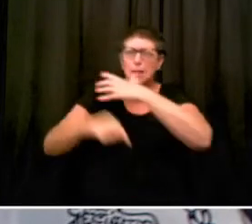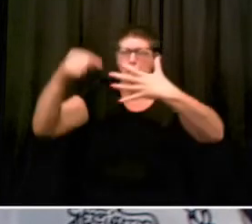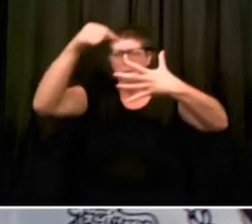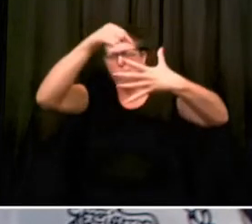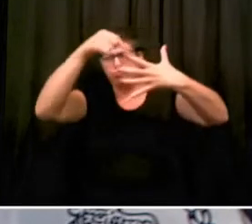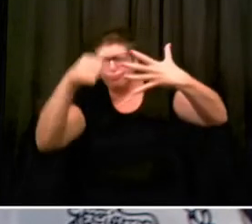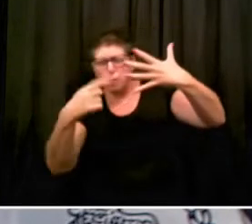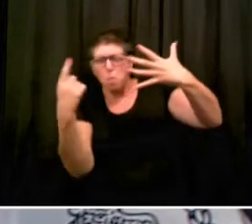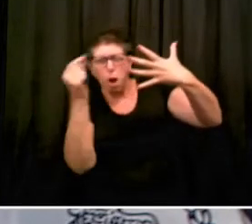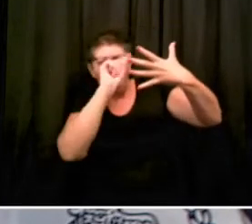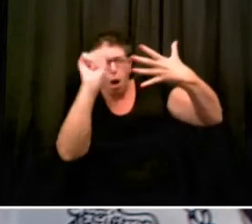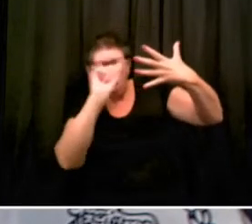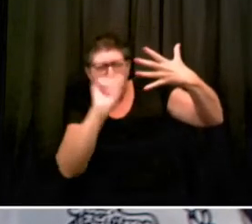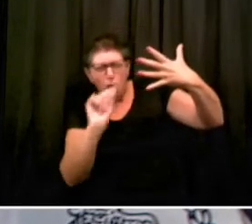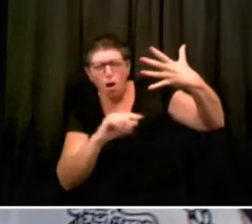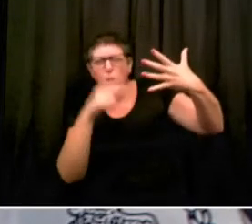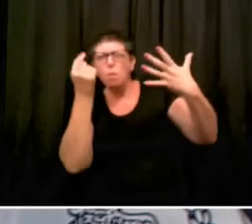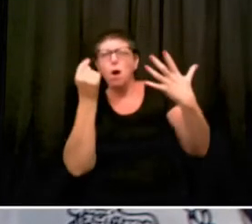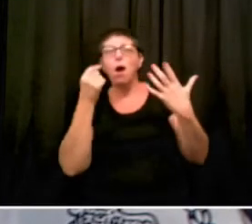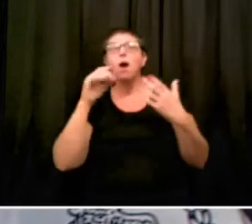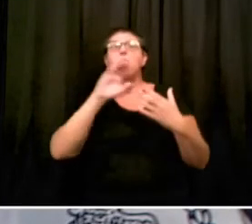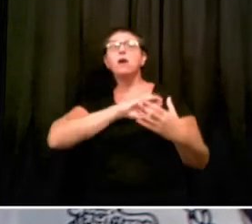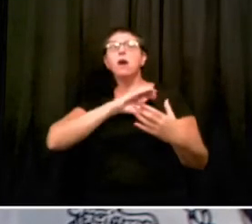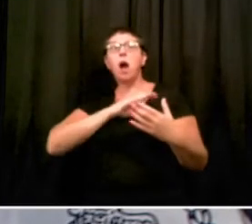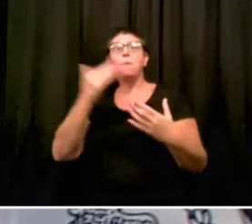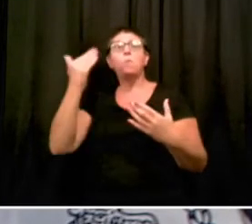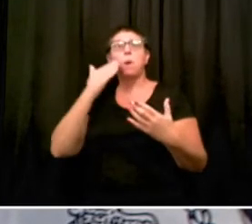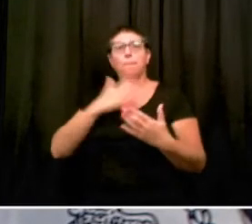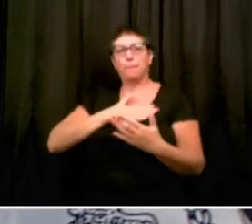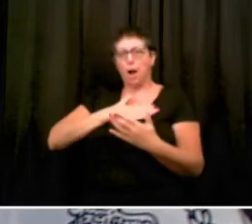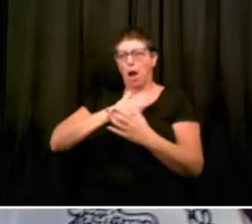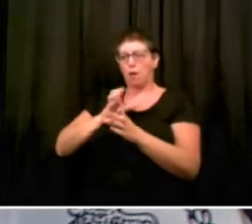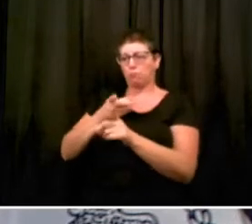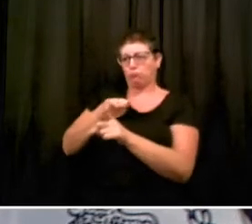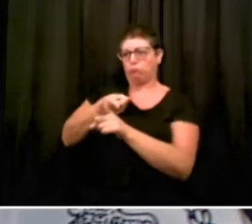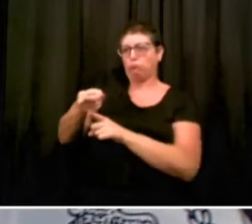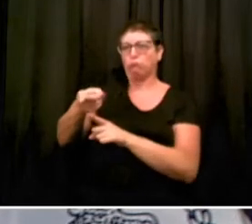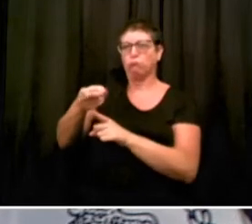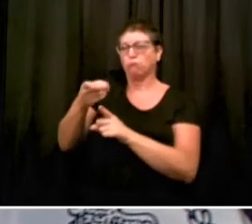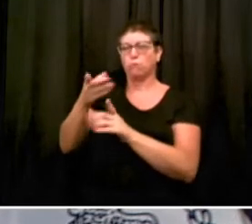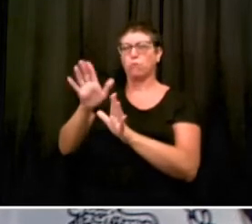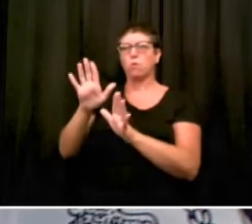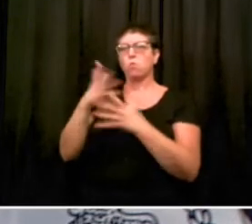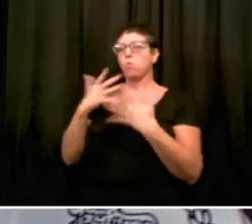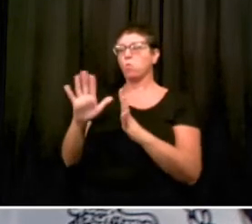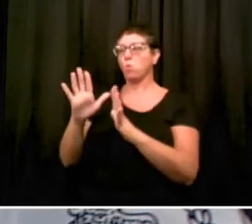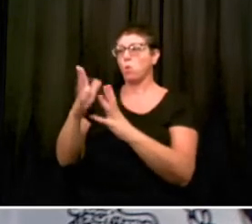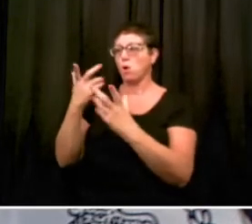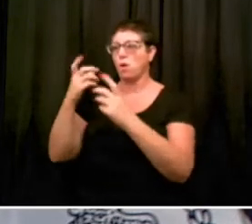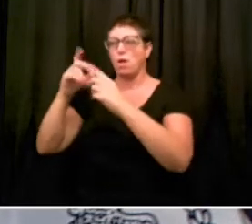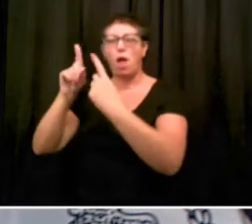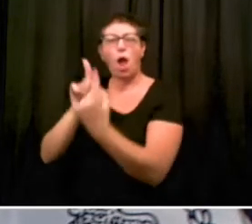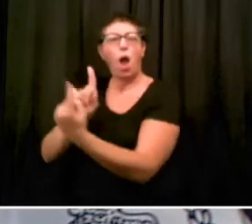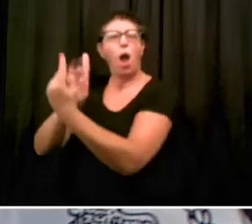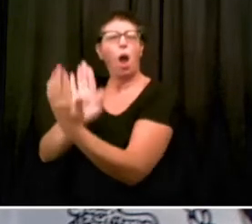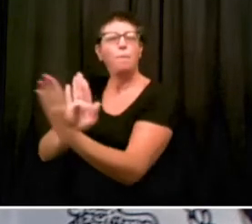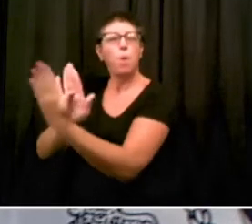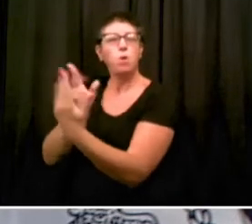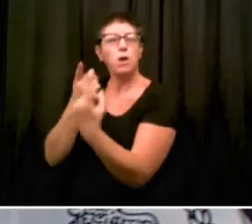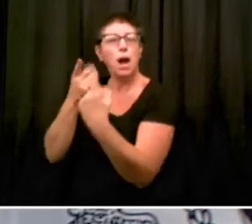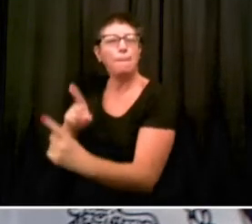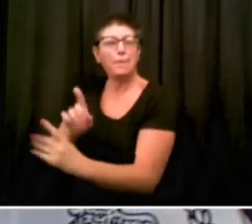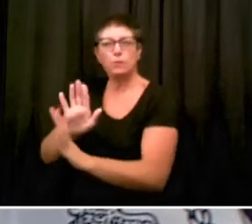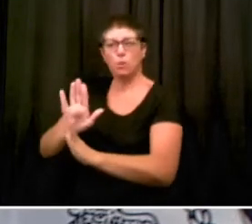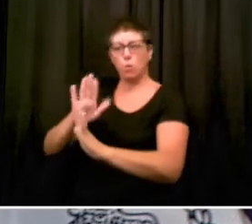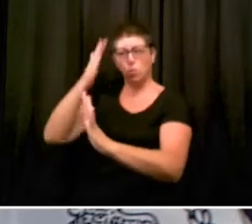things the right way unquestionably. And anyone who doesn't, they shouldn't be on the force anyway. So I don't think that